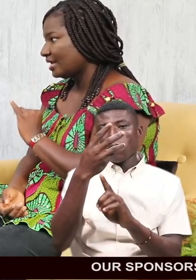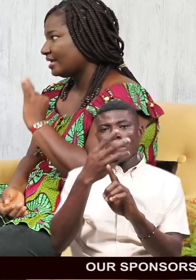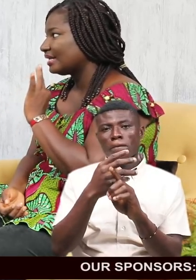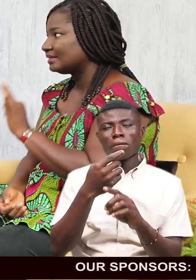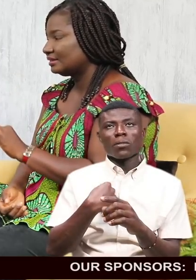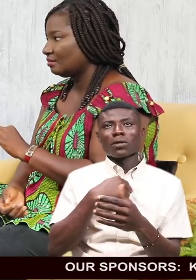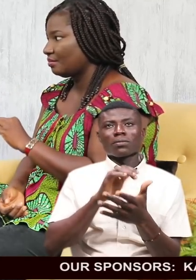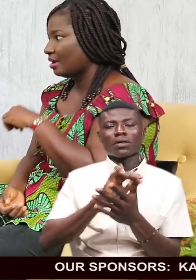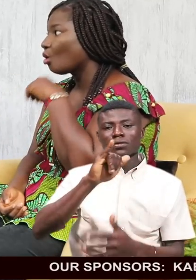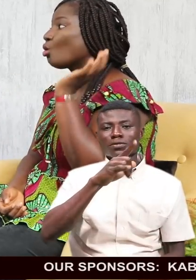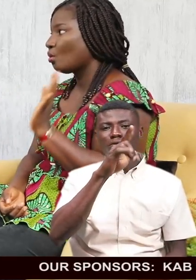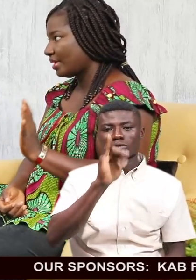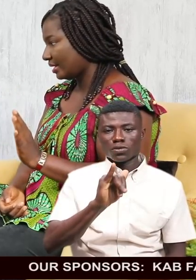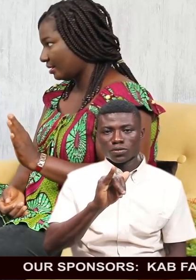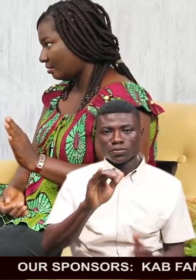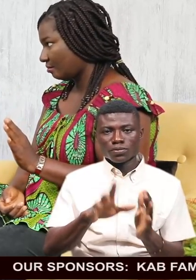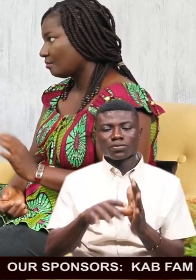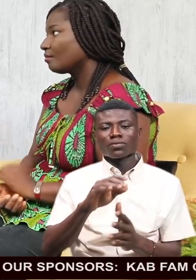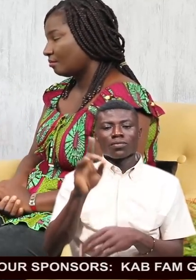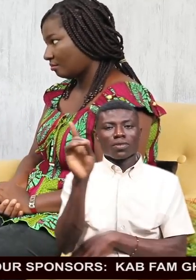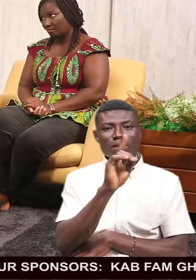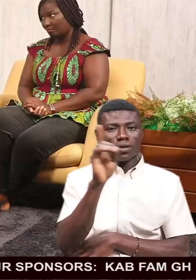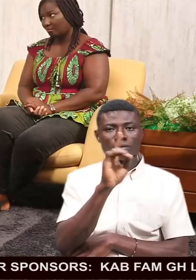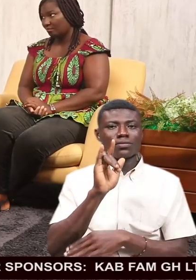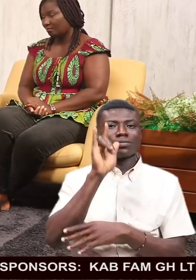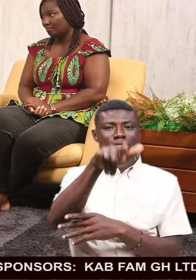are in July and a December or call back and no call back.